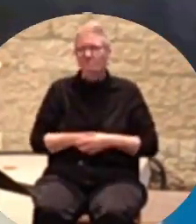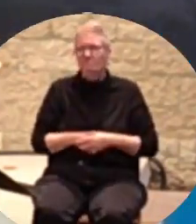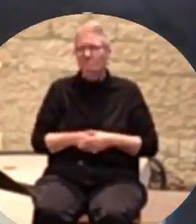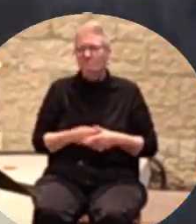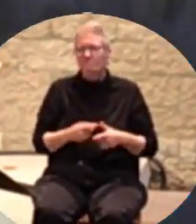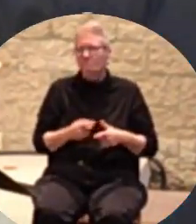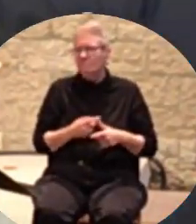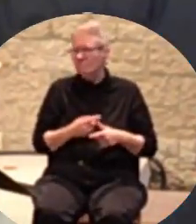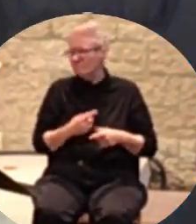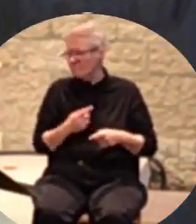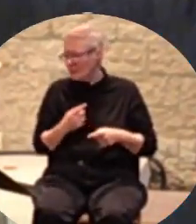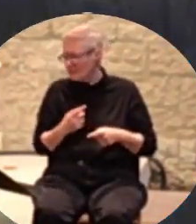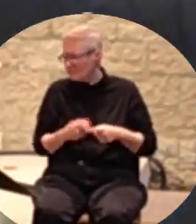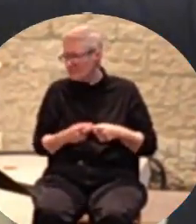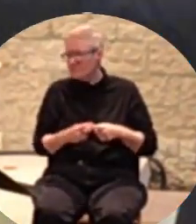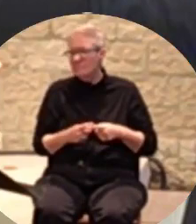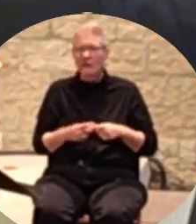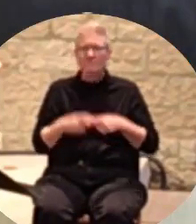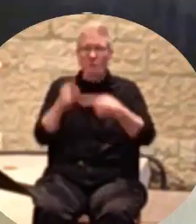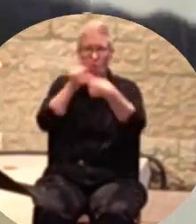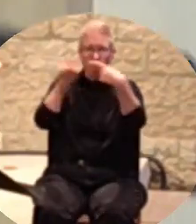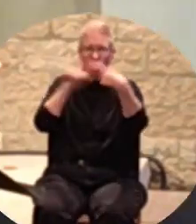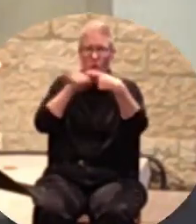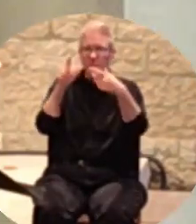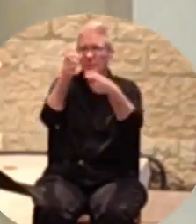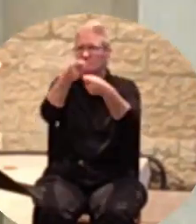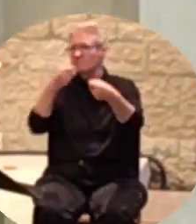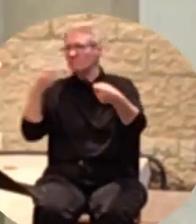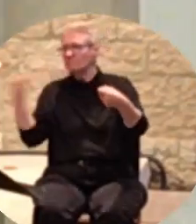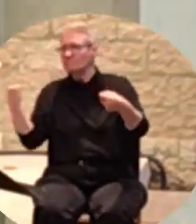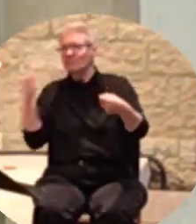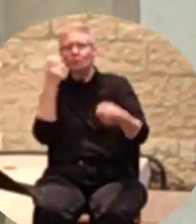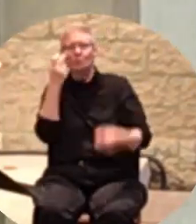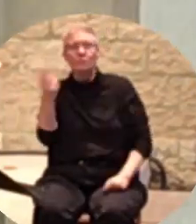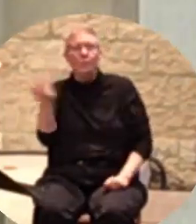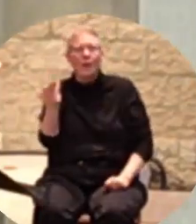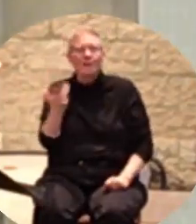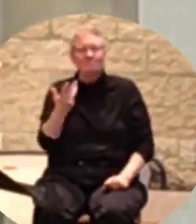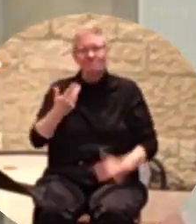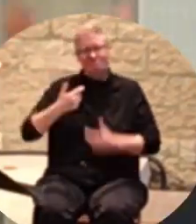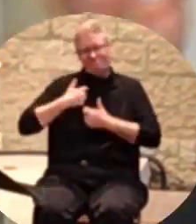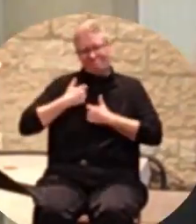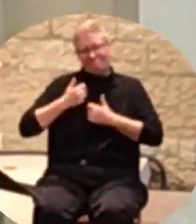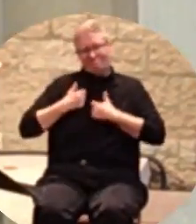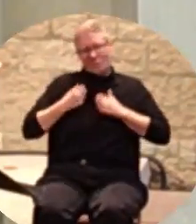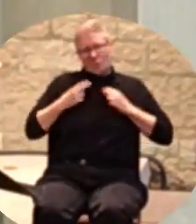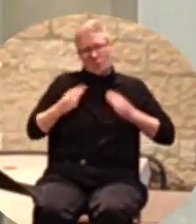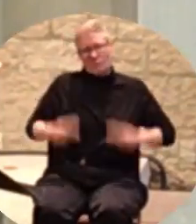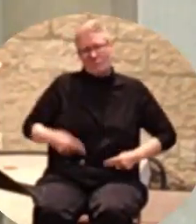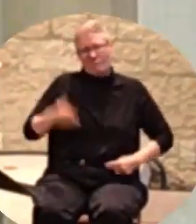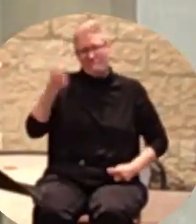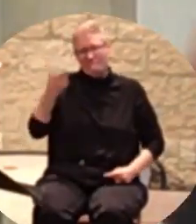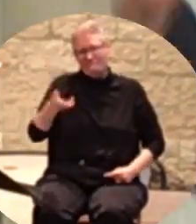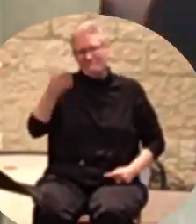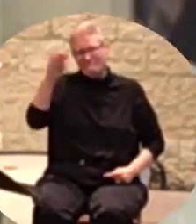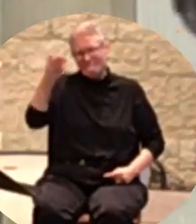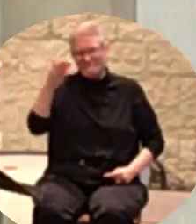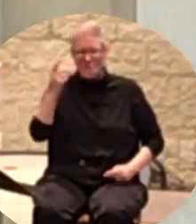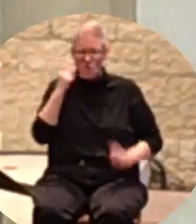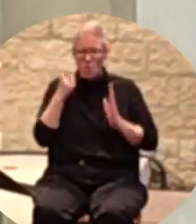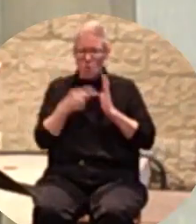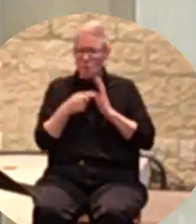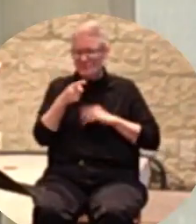uniform, a military uniform. And obviously, when she pulls it back, you see that he's a paraplegic. He puts